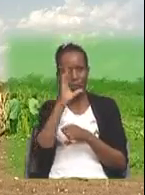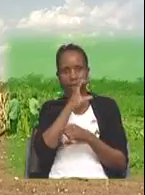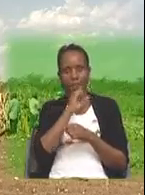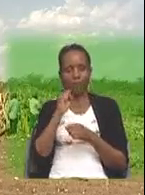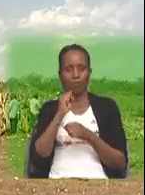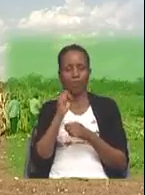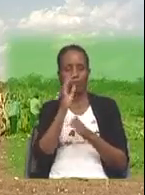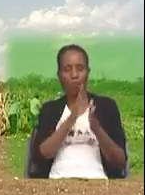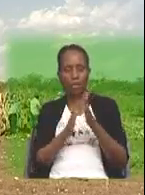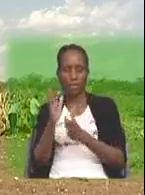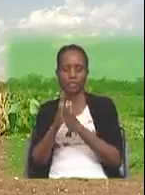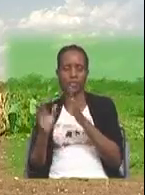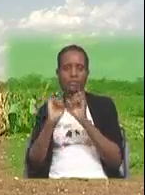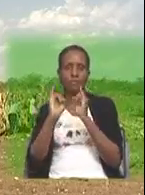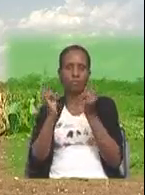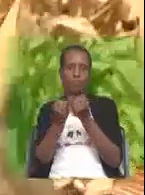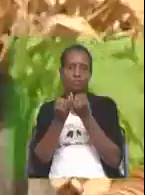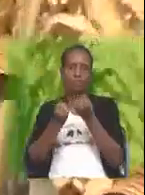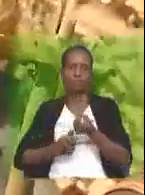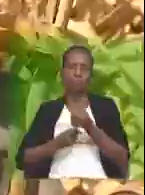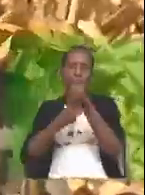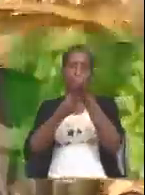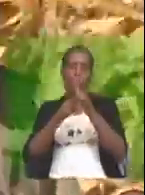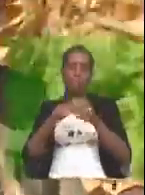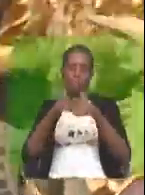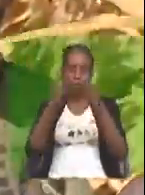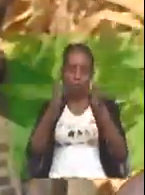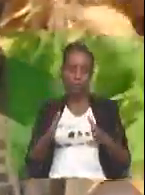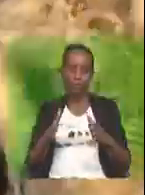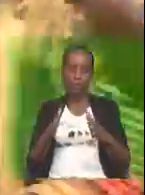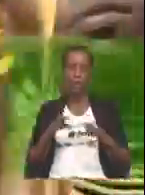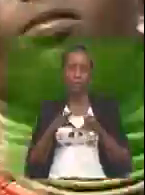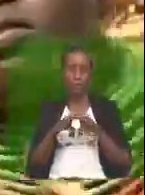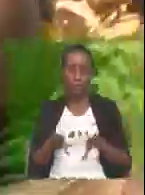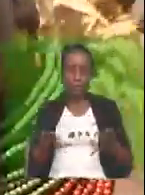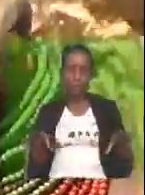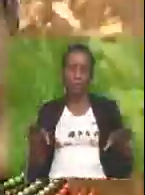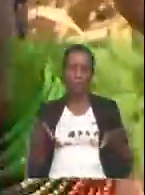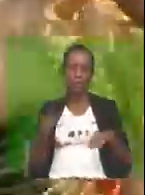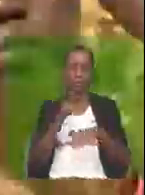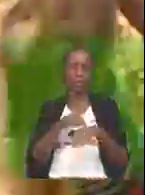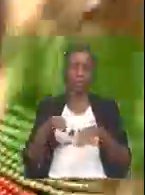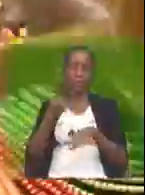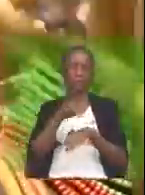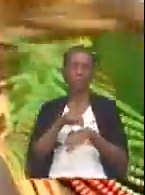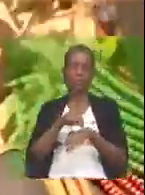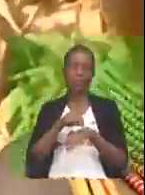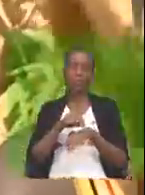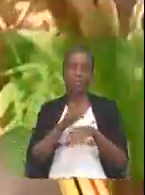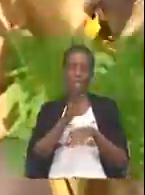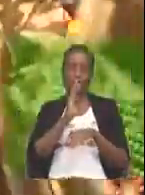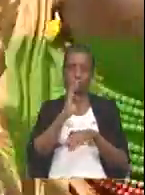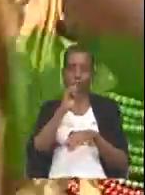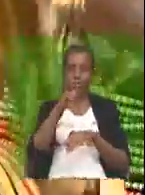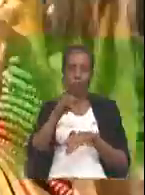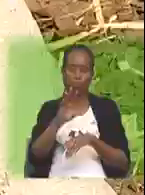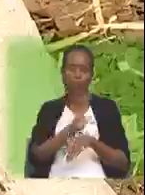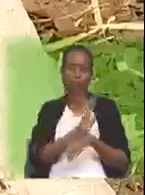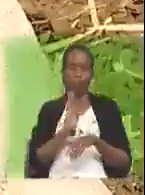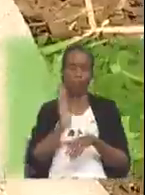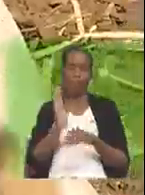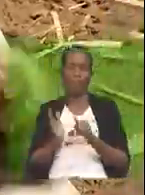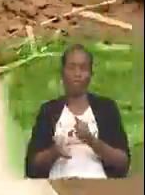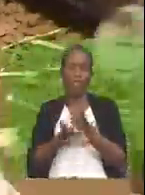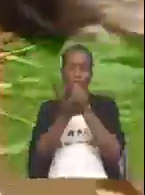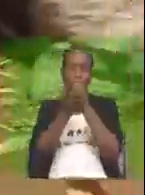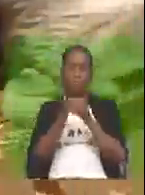organized institutions to assist the farmers in marketing and other on-farm activities, the National Irrigation Board assisted the farmers in